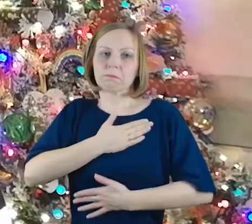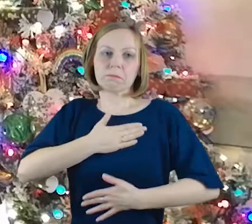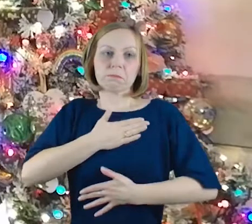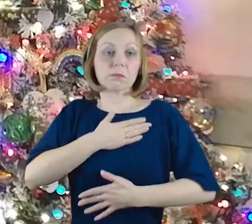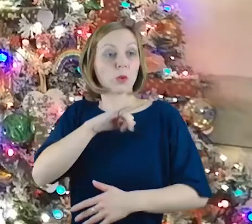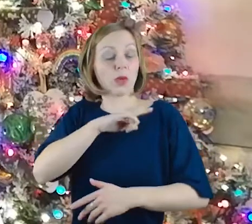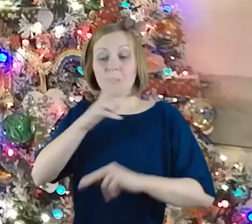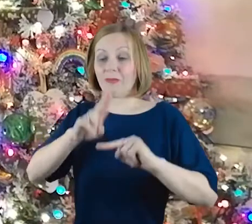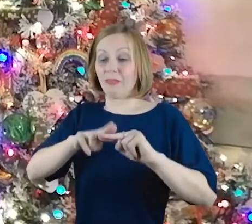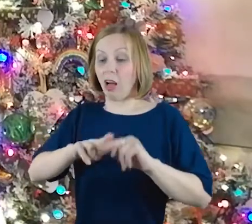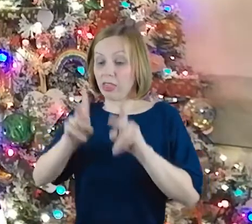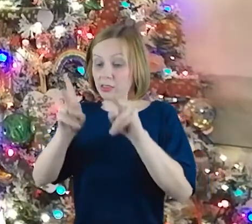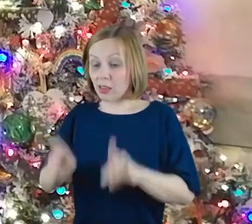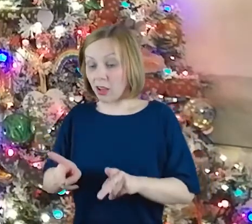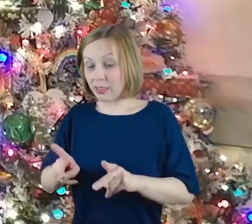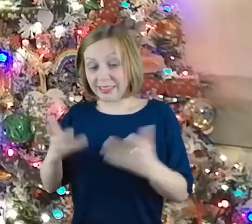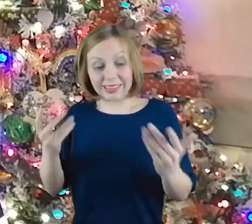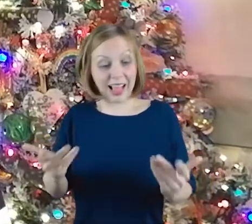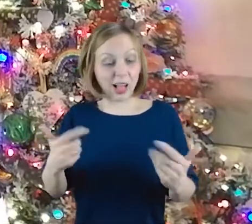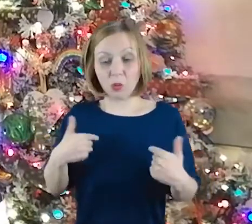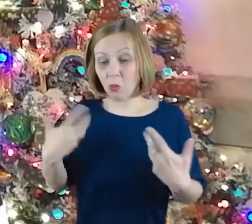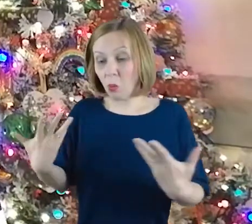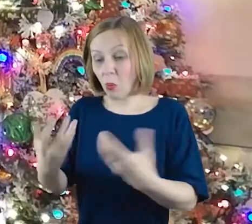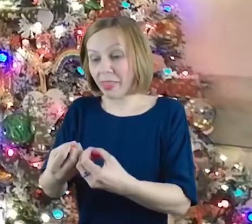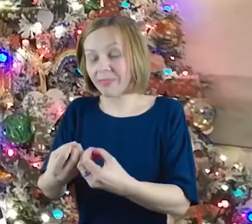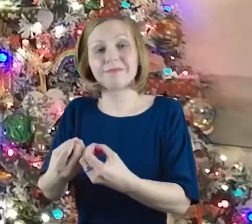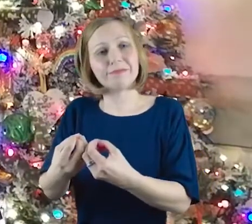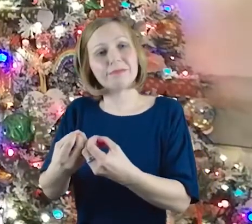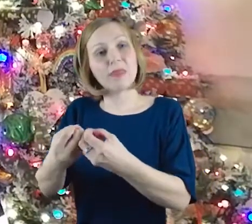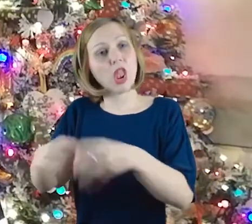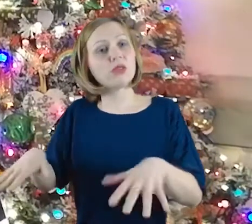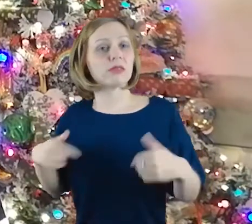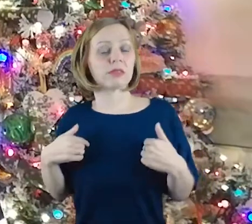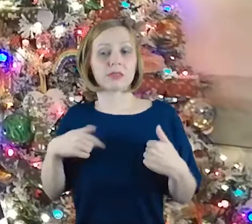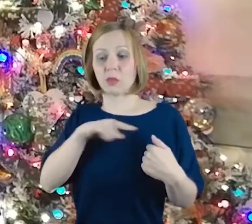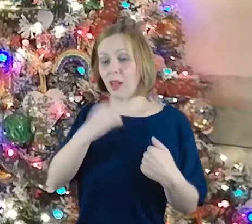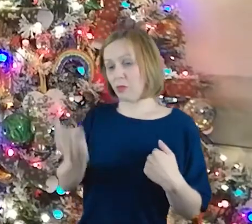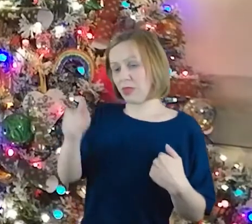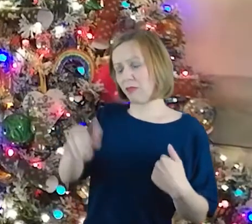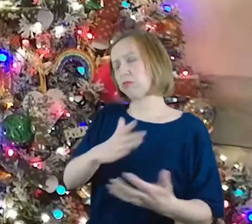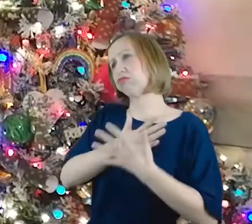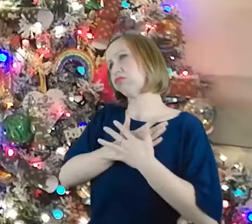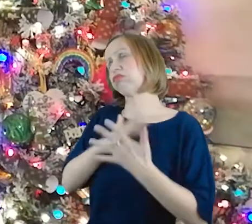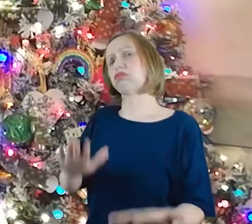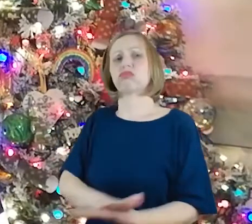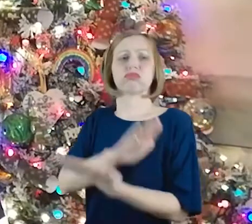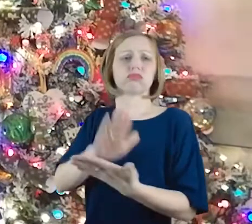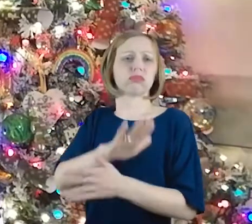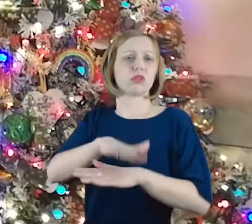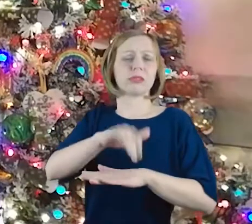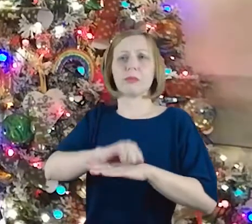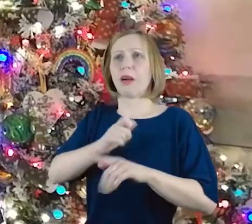not being with us is a great loss, because he revelled in the Christmas joy. He loved coming to church. He